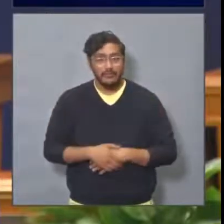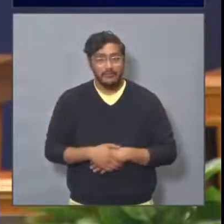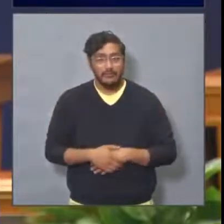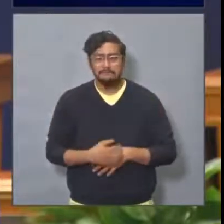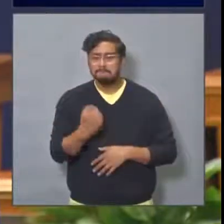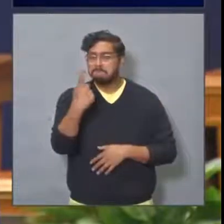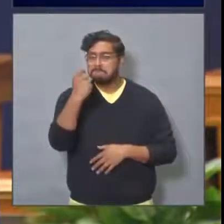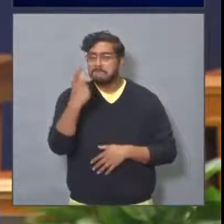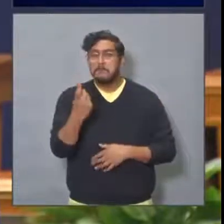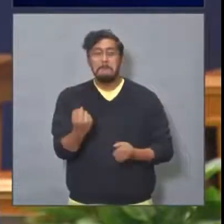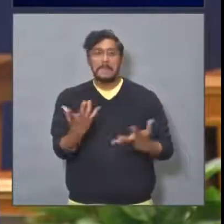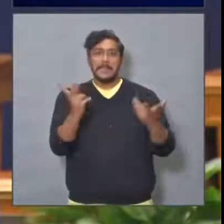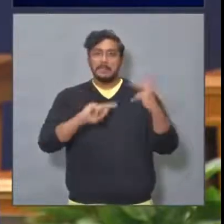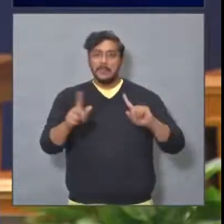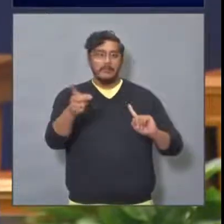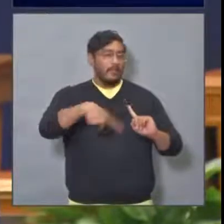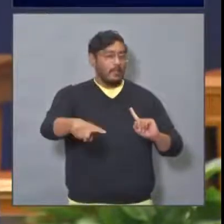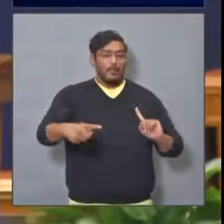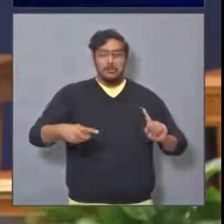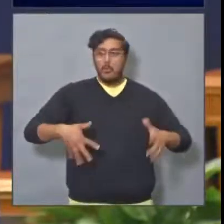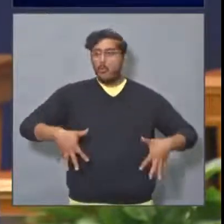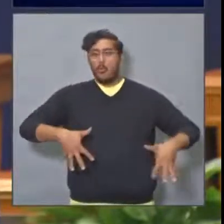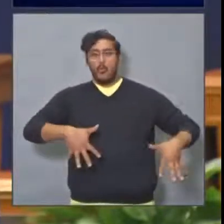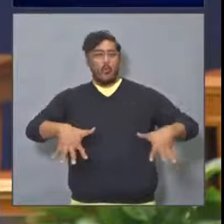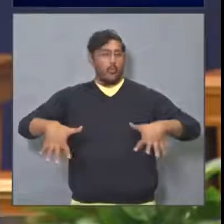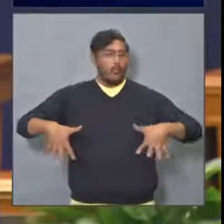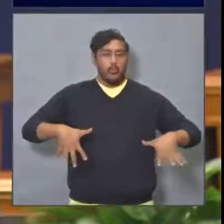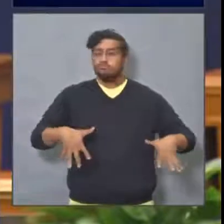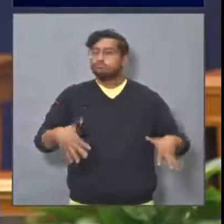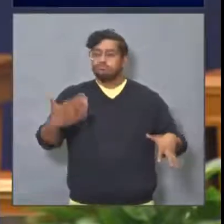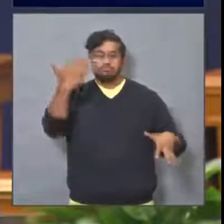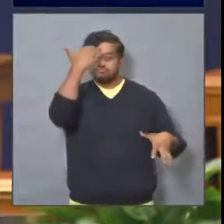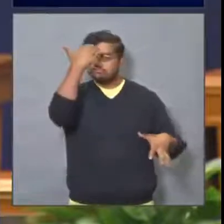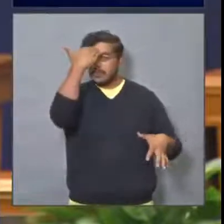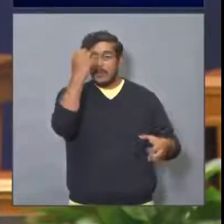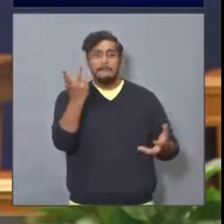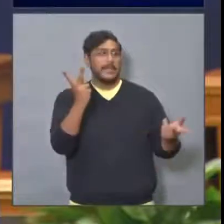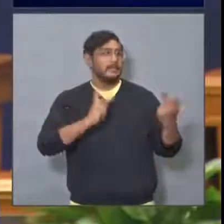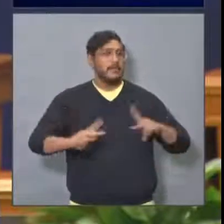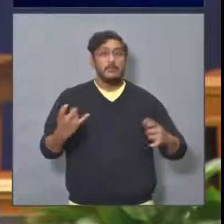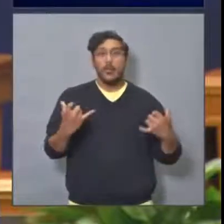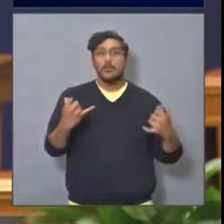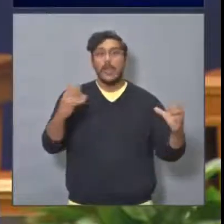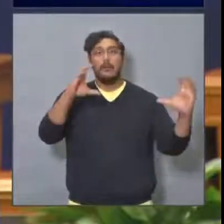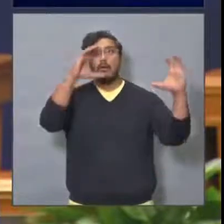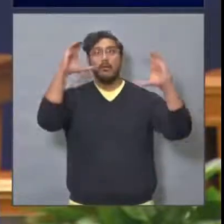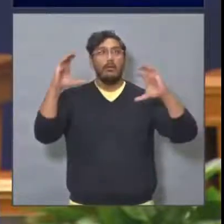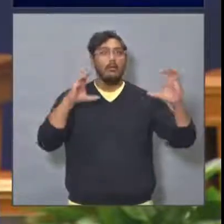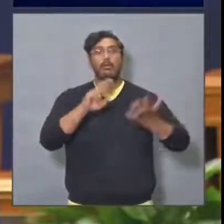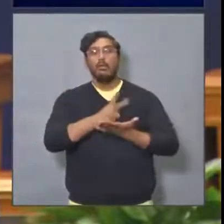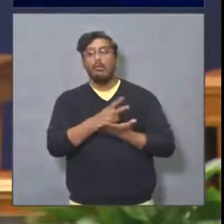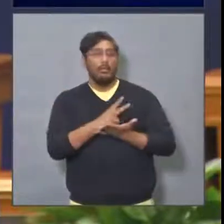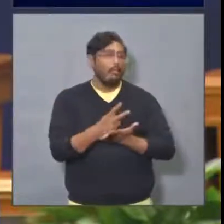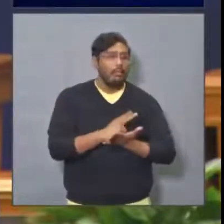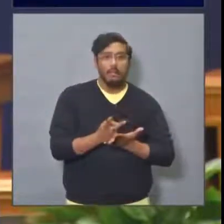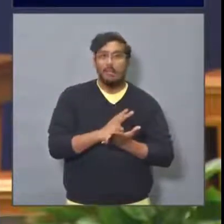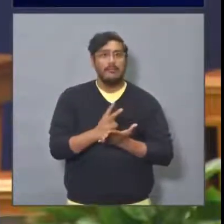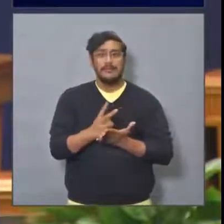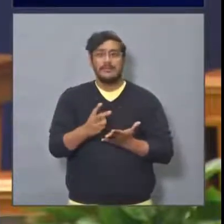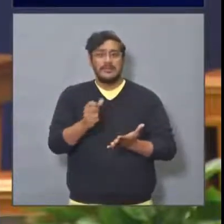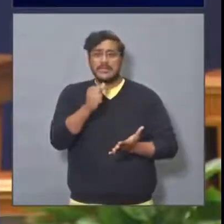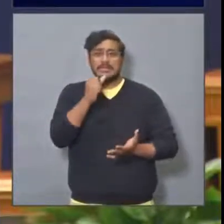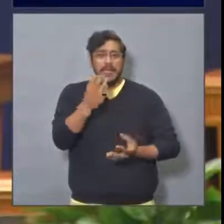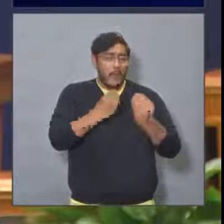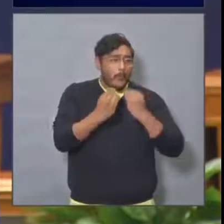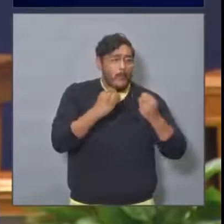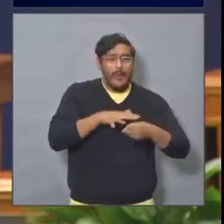anxiety many are facing is debilitating. It has resulted in loss of sleep for some and lack of nutritional food for others.